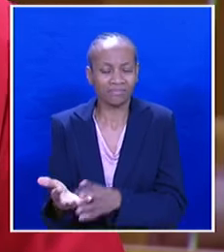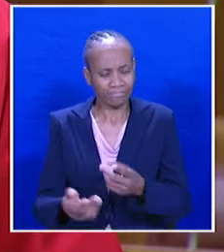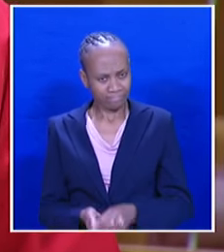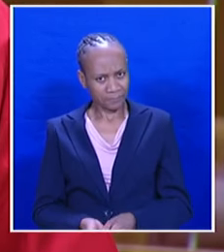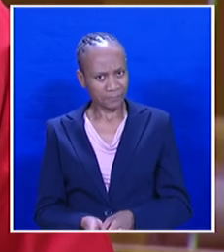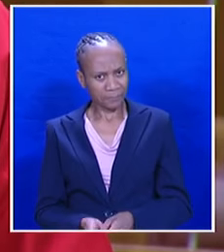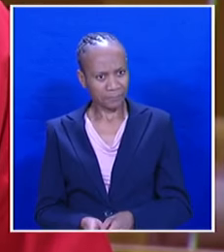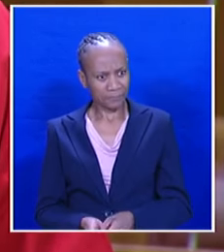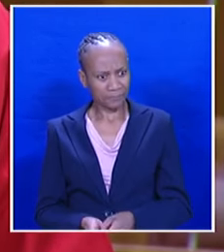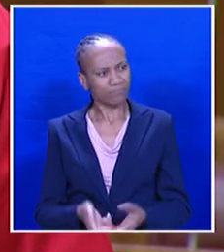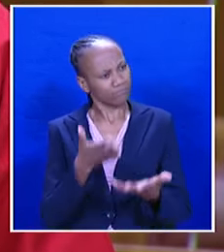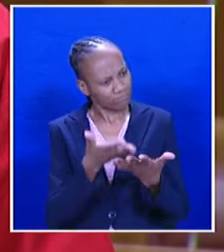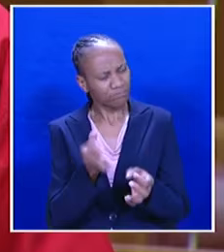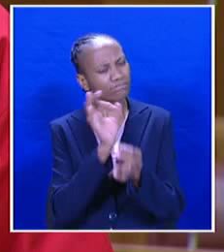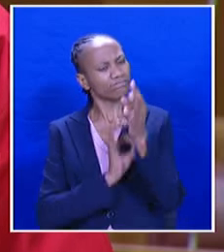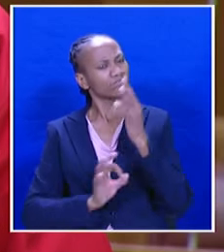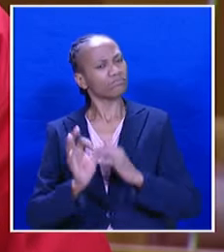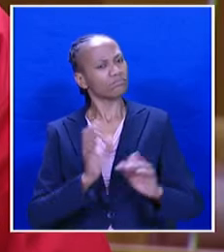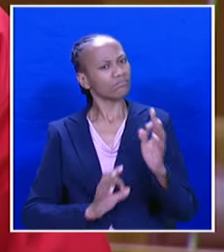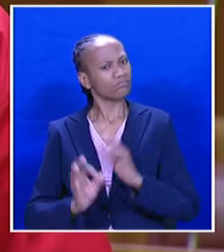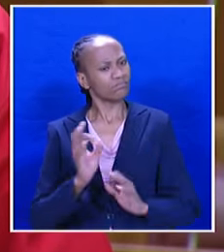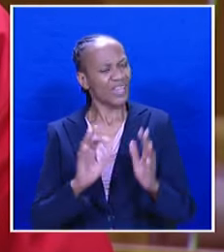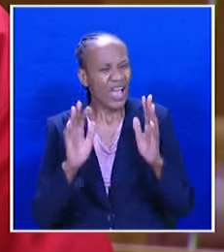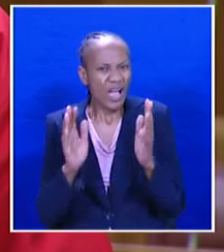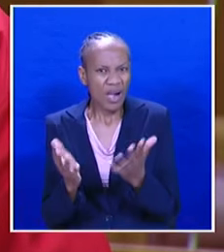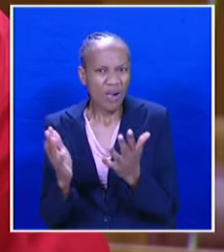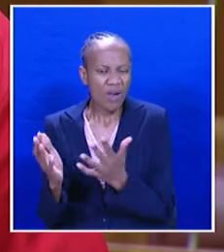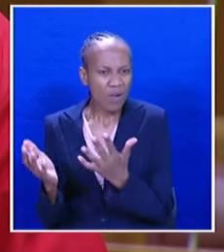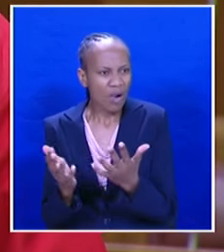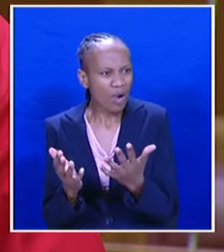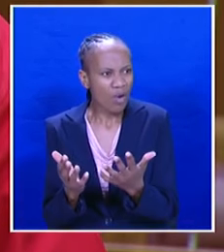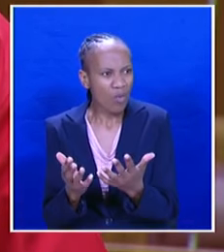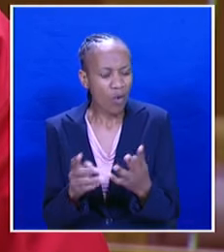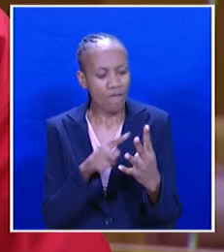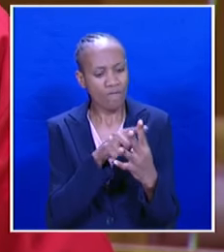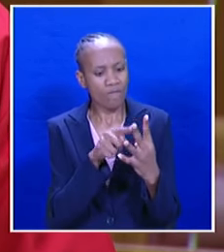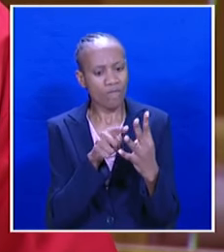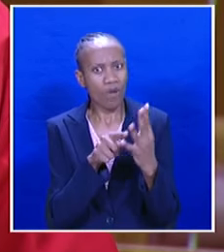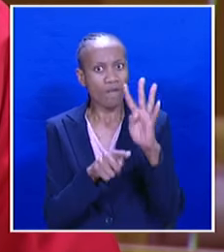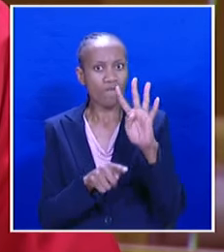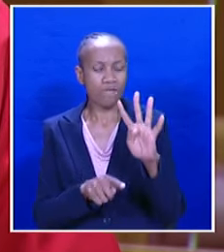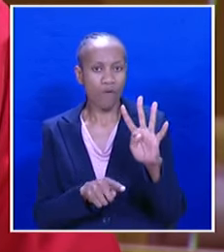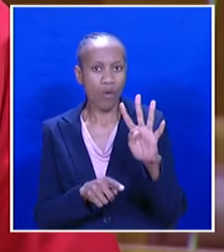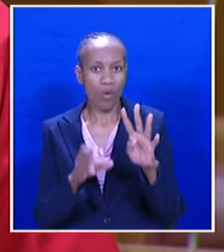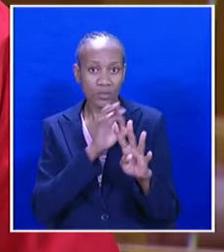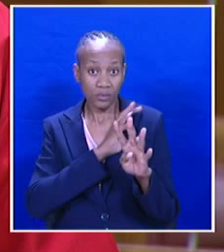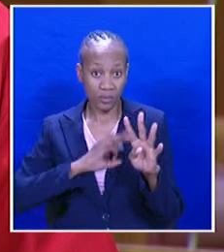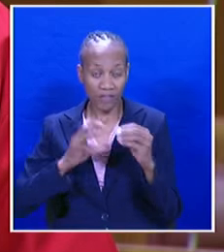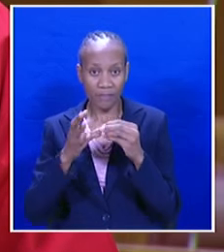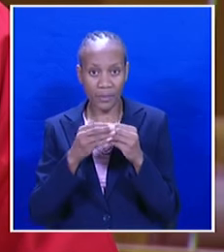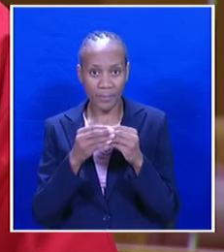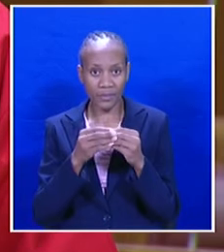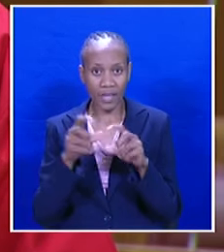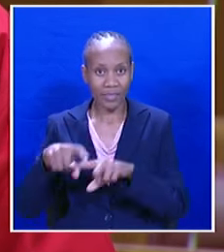convincing explanation as to why the 4 executives at Eskom were suspended, and